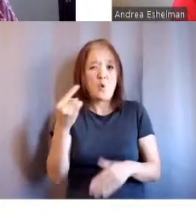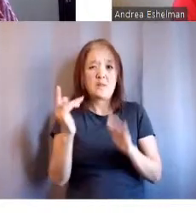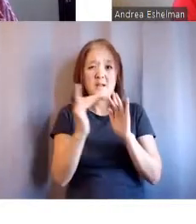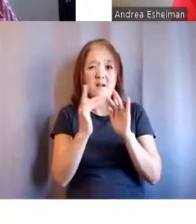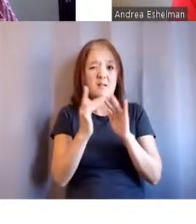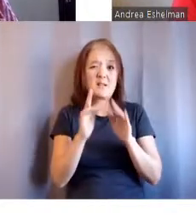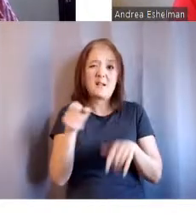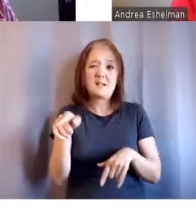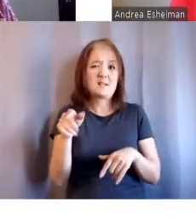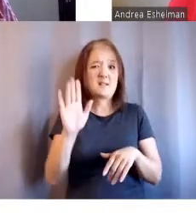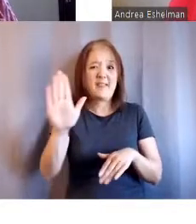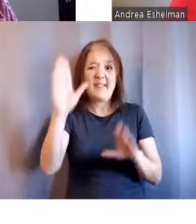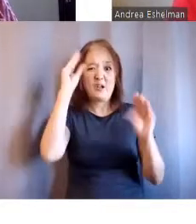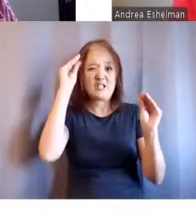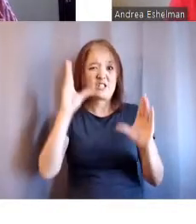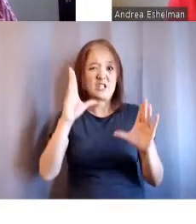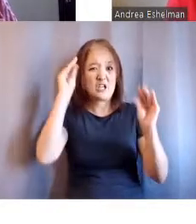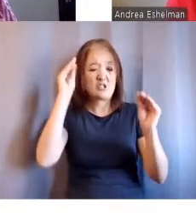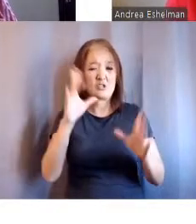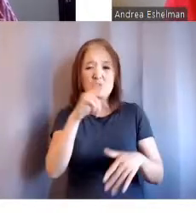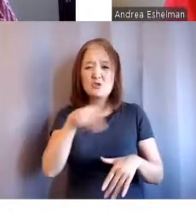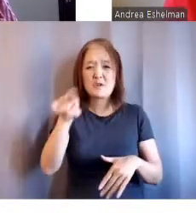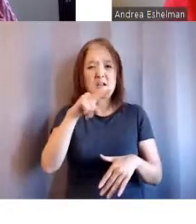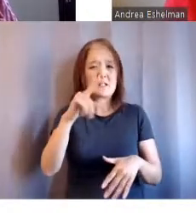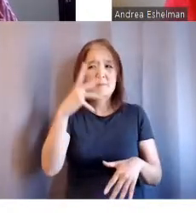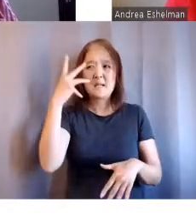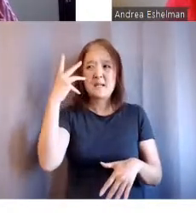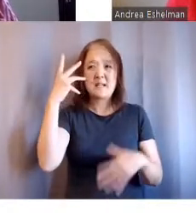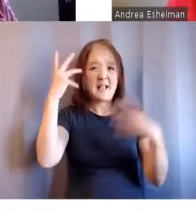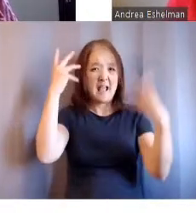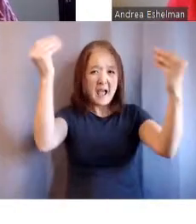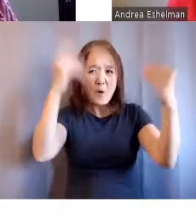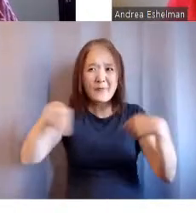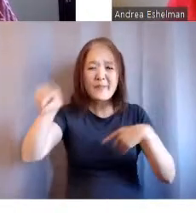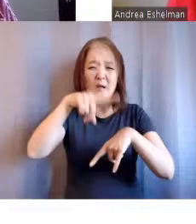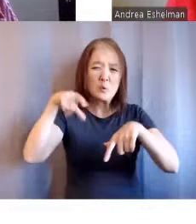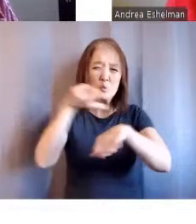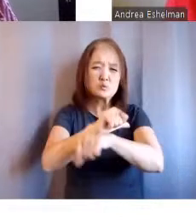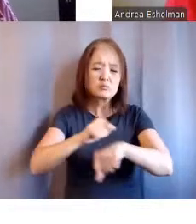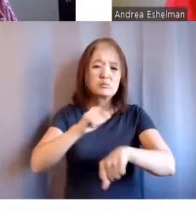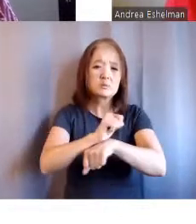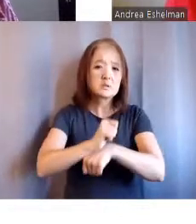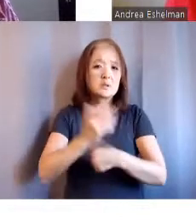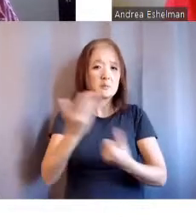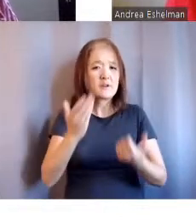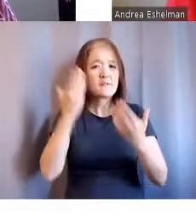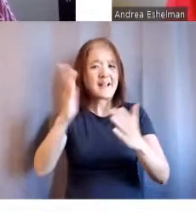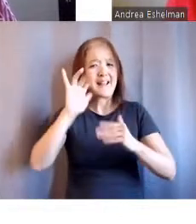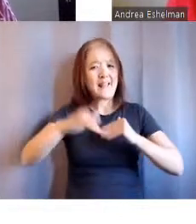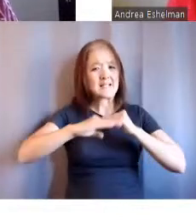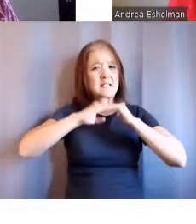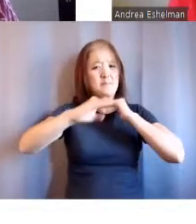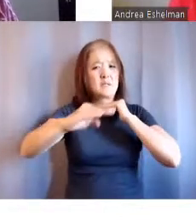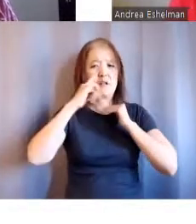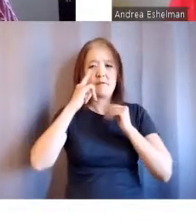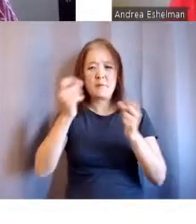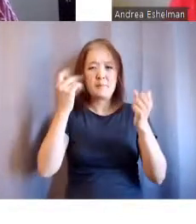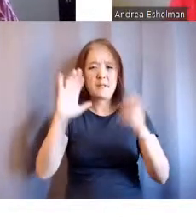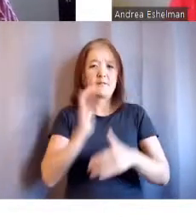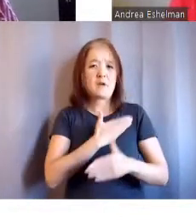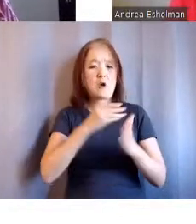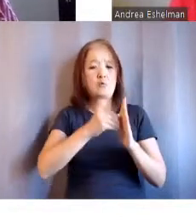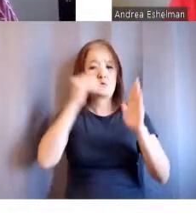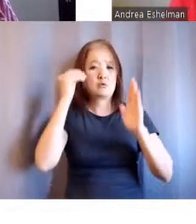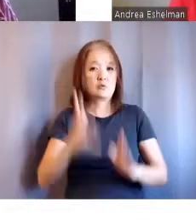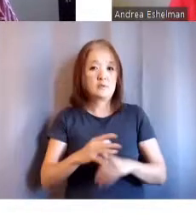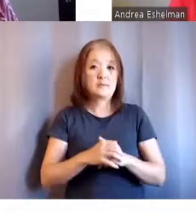teachers, and that all of you have been out there working very hard to make sure that you provide the stability is so important. And last of all,